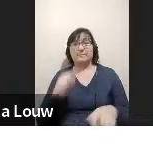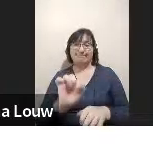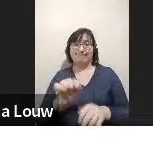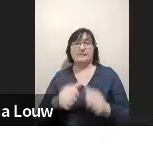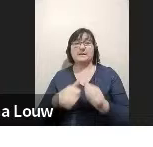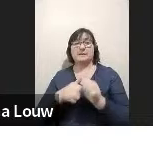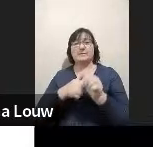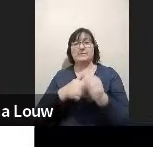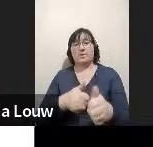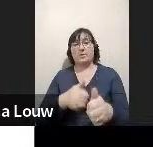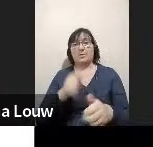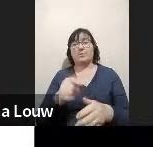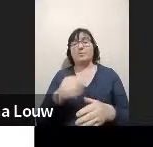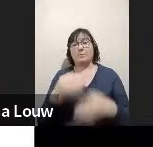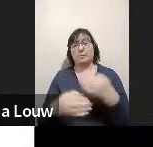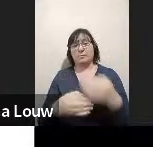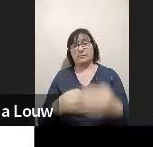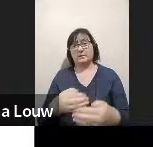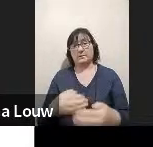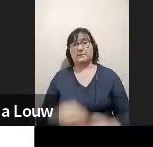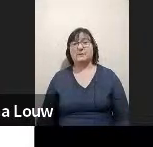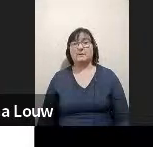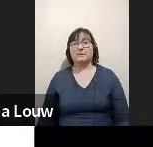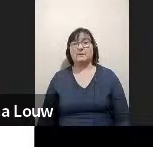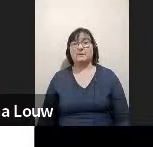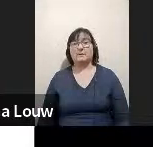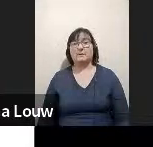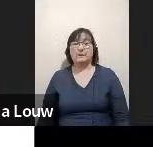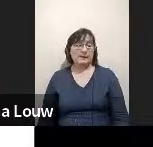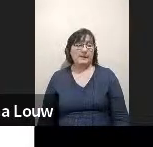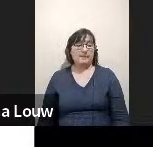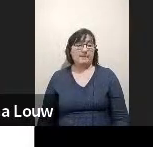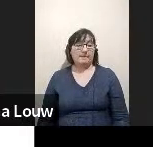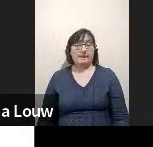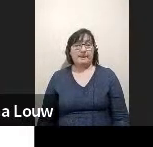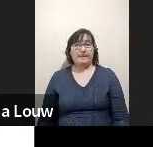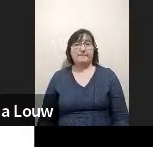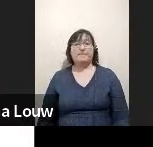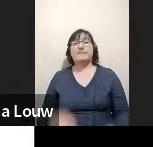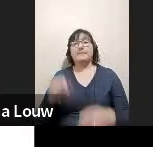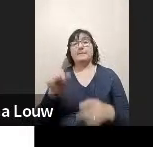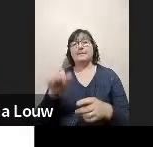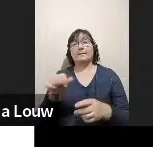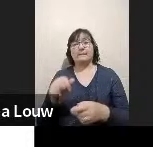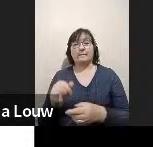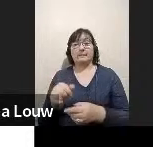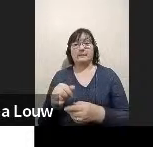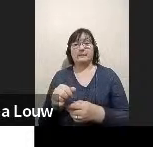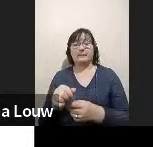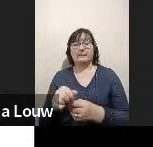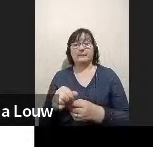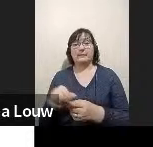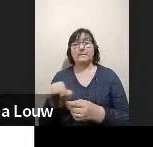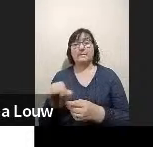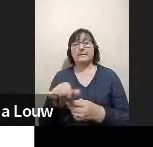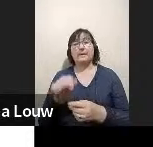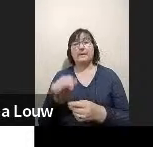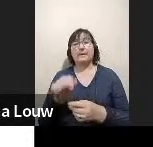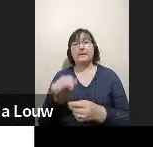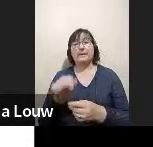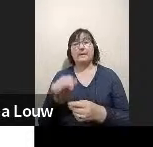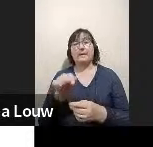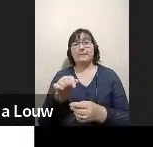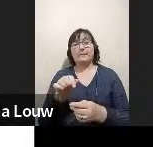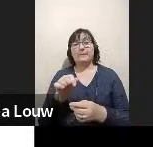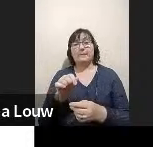Okay, so let's go back to the presentation itself. Now, once that entire process has been